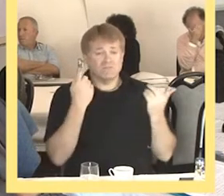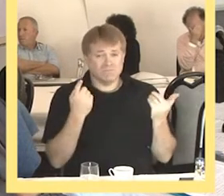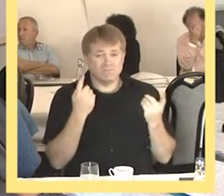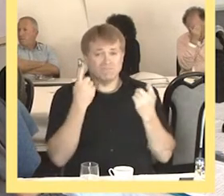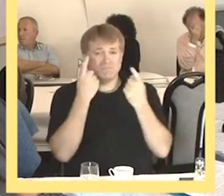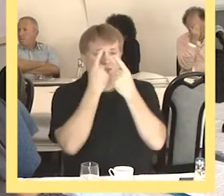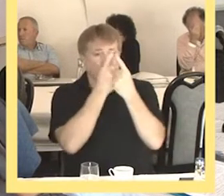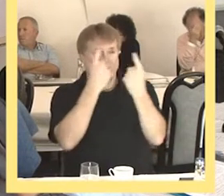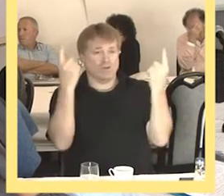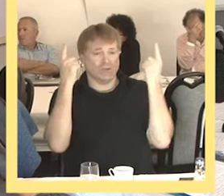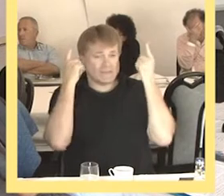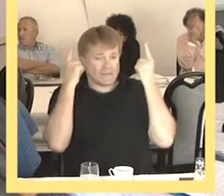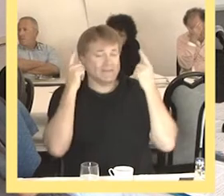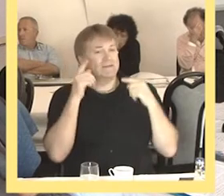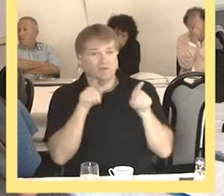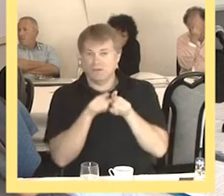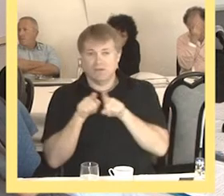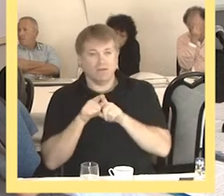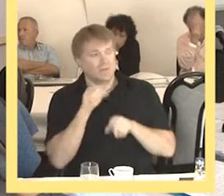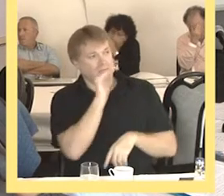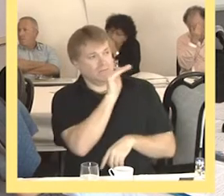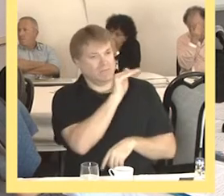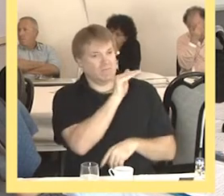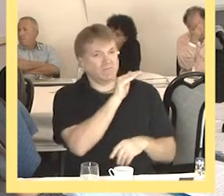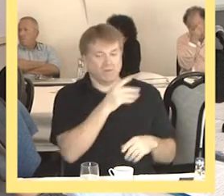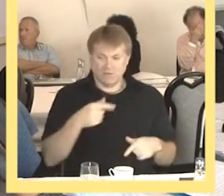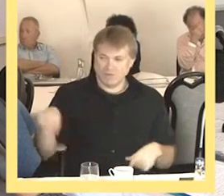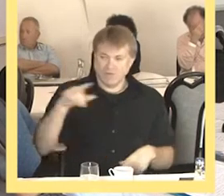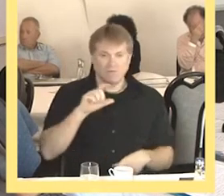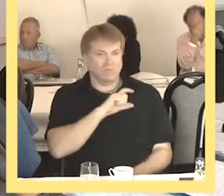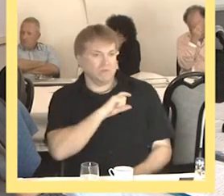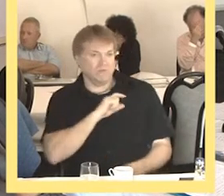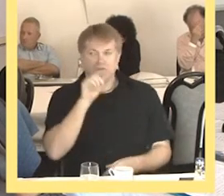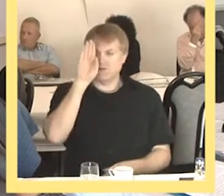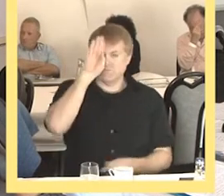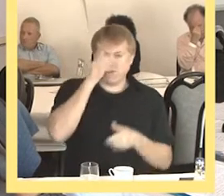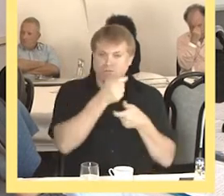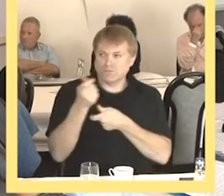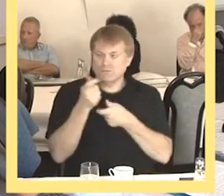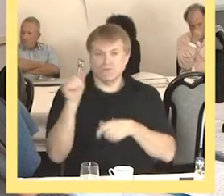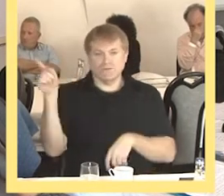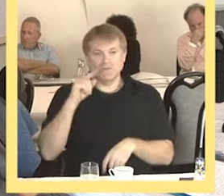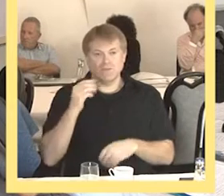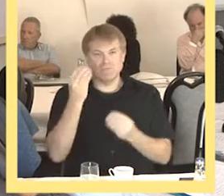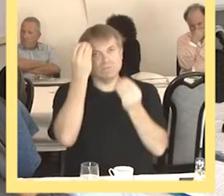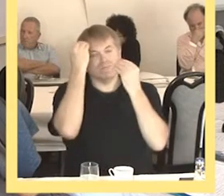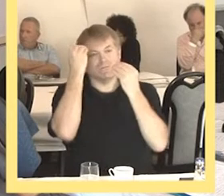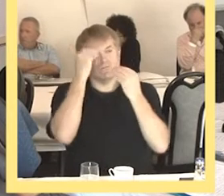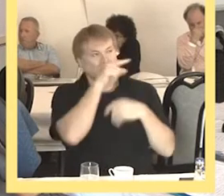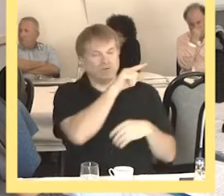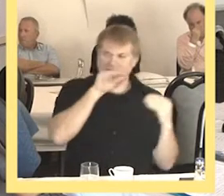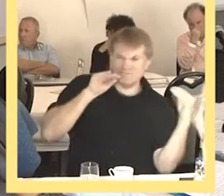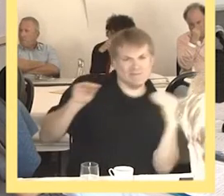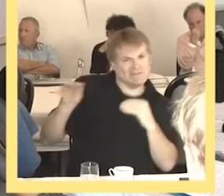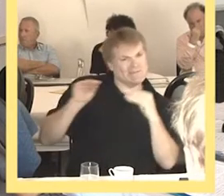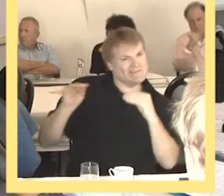for example, to inform the government, to inform the crisis staffs and so on, what they have to be aware of and what they have